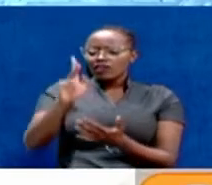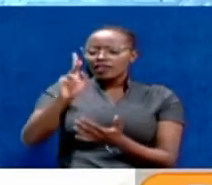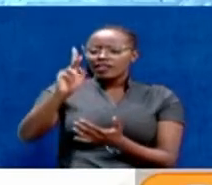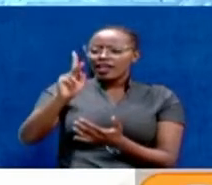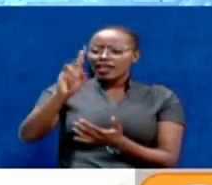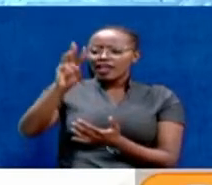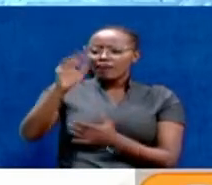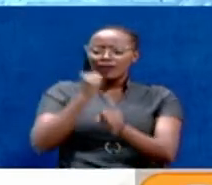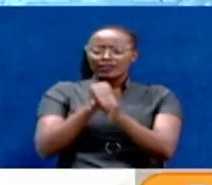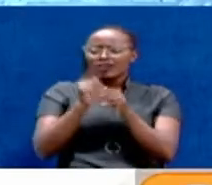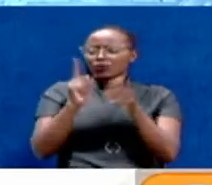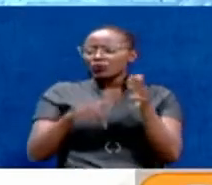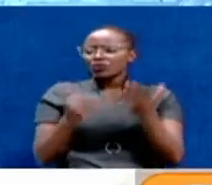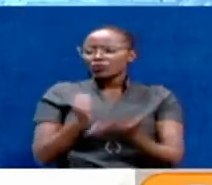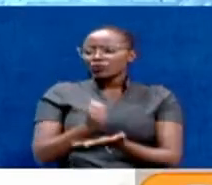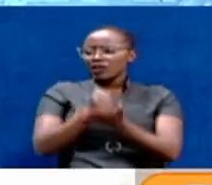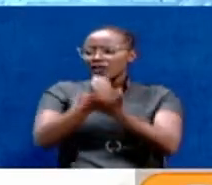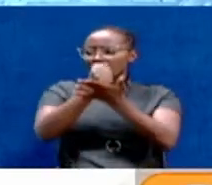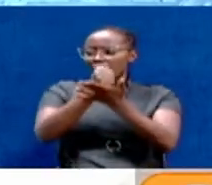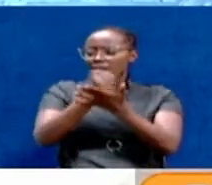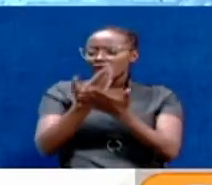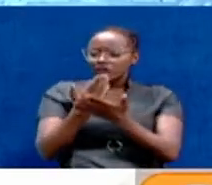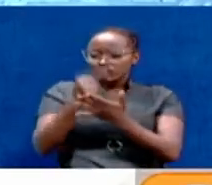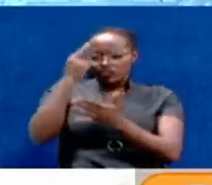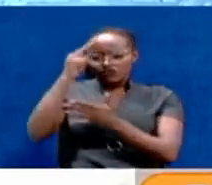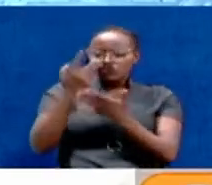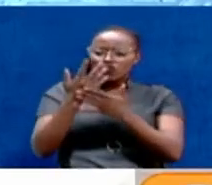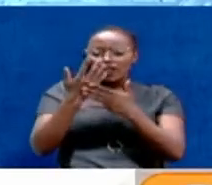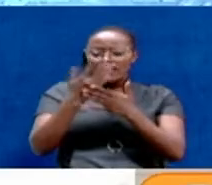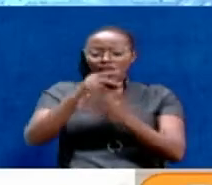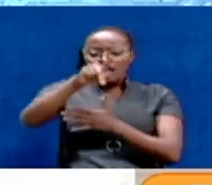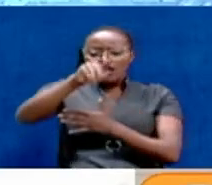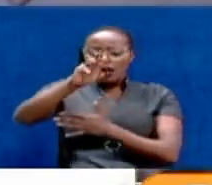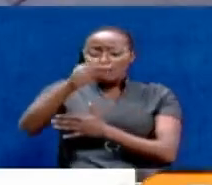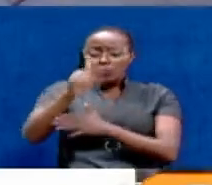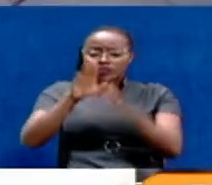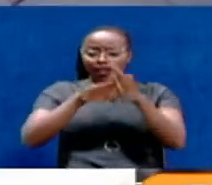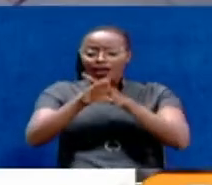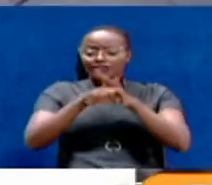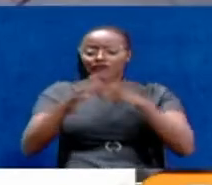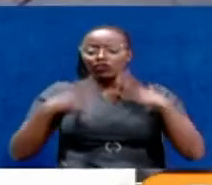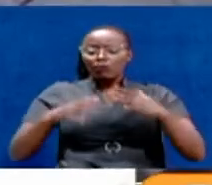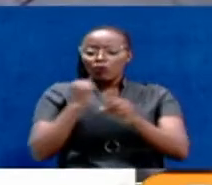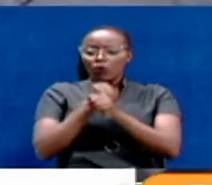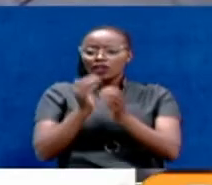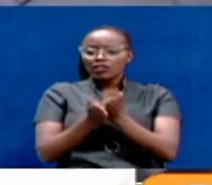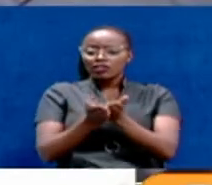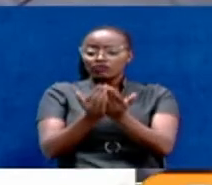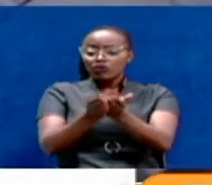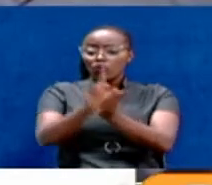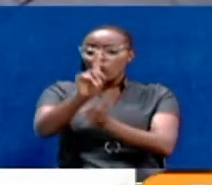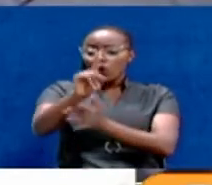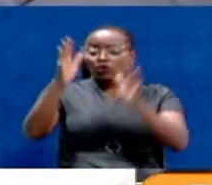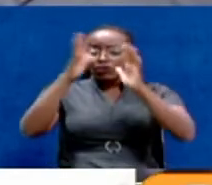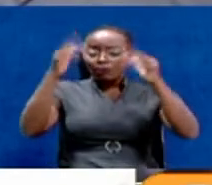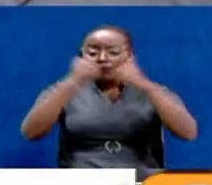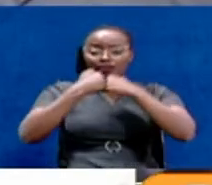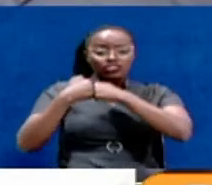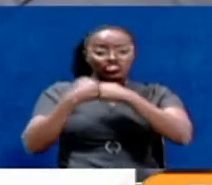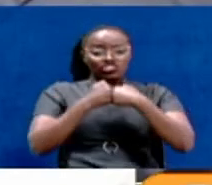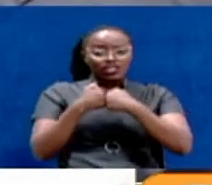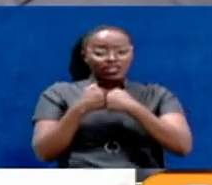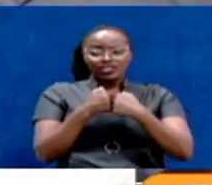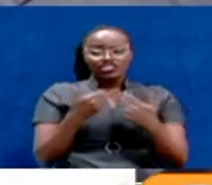KMA done really to facilitate port access for the seafarers during this period? Because I know that is one of their greatest